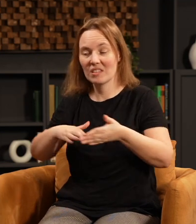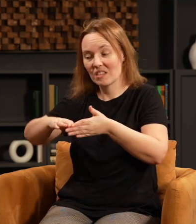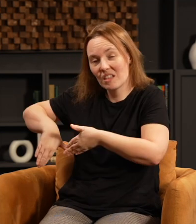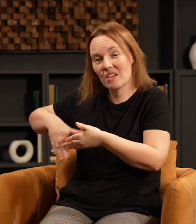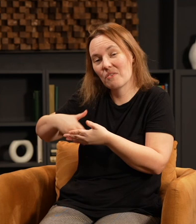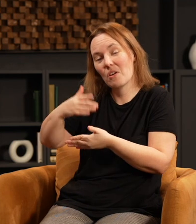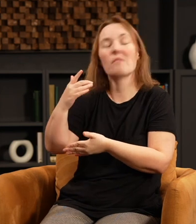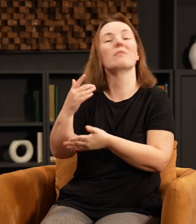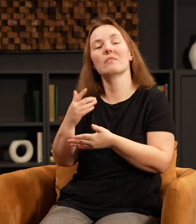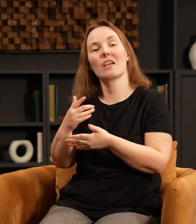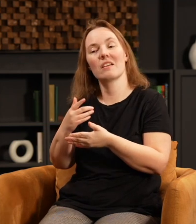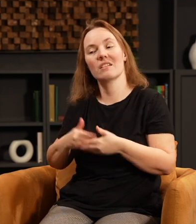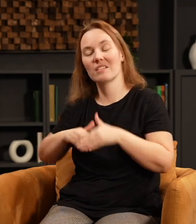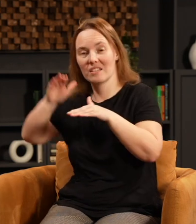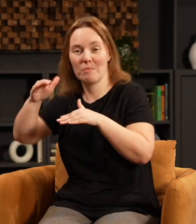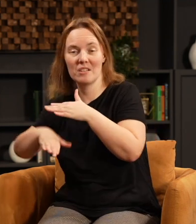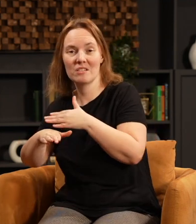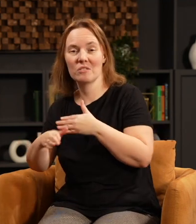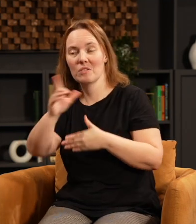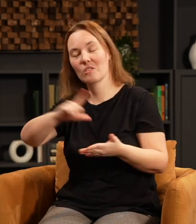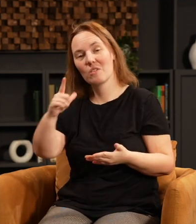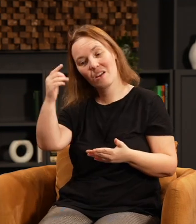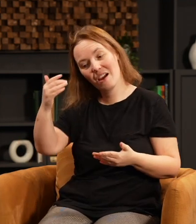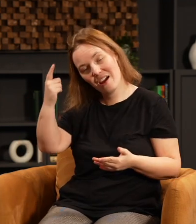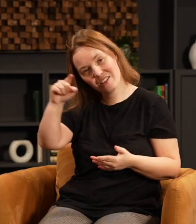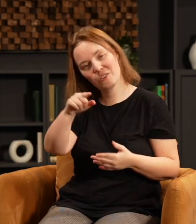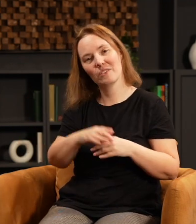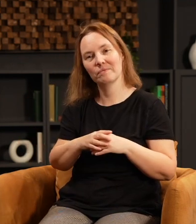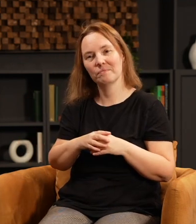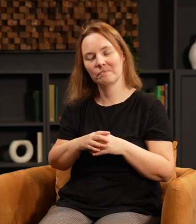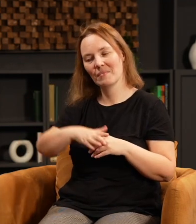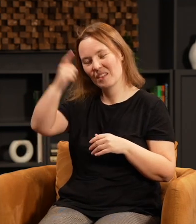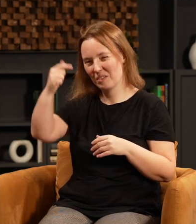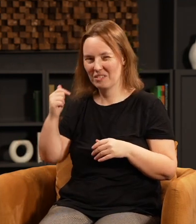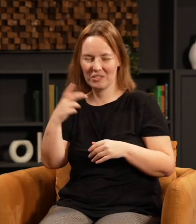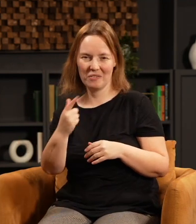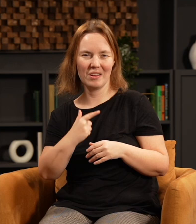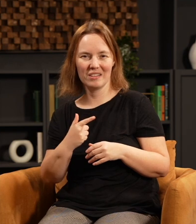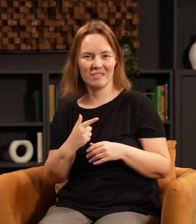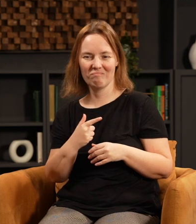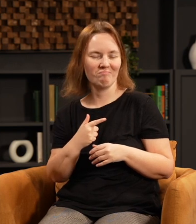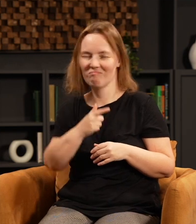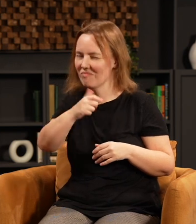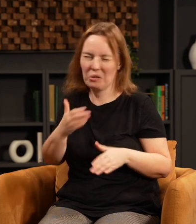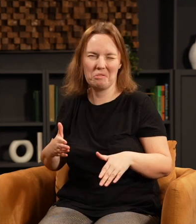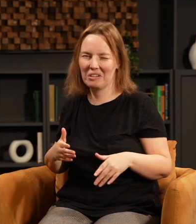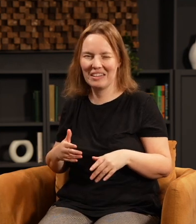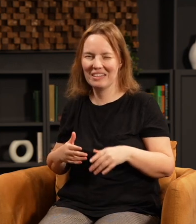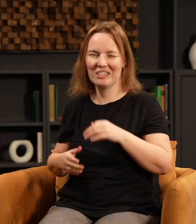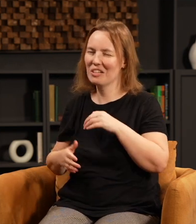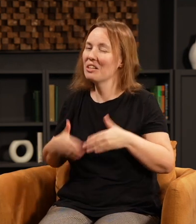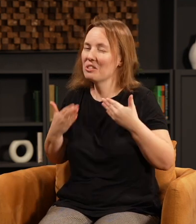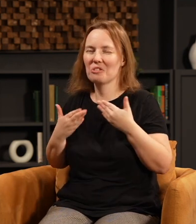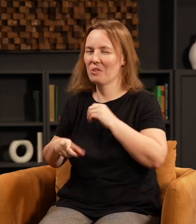he's given you a taste of what it is that he has for you. And so because very few of us actually enjoy discipline, we find in church